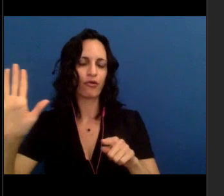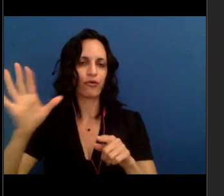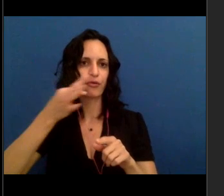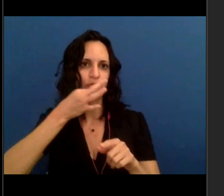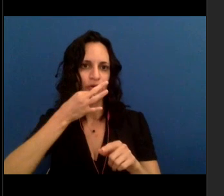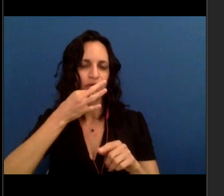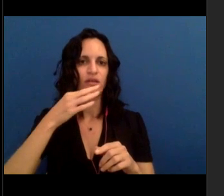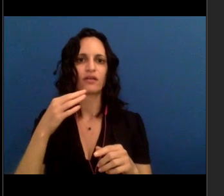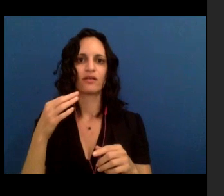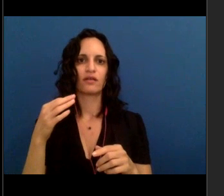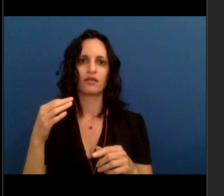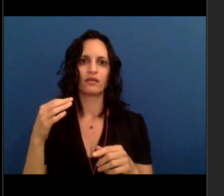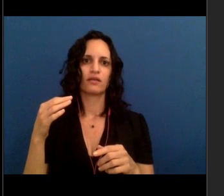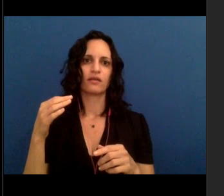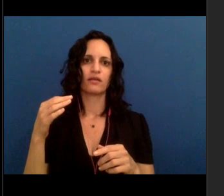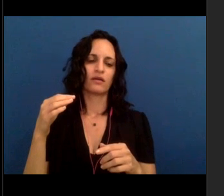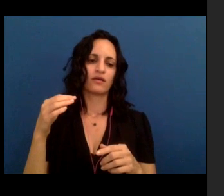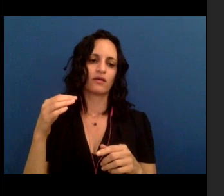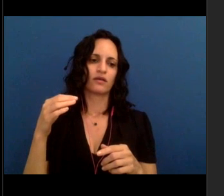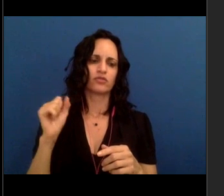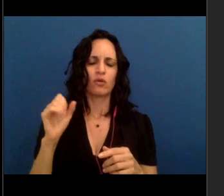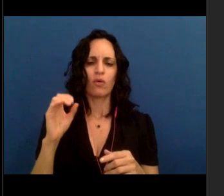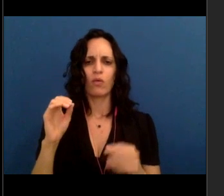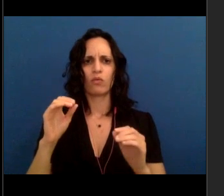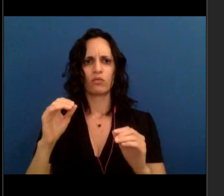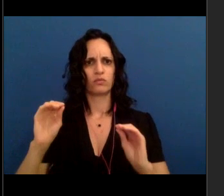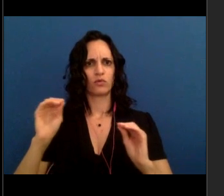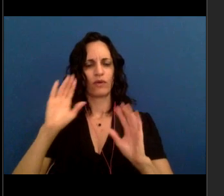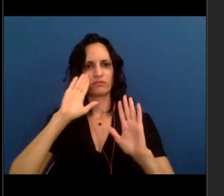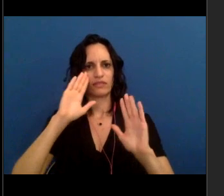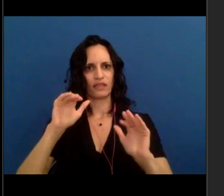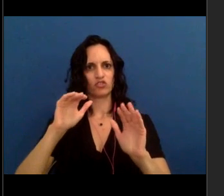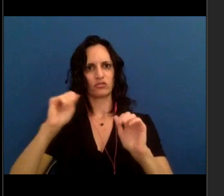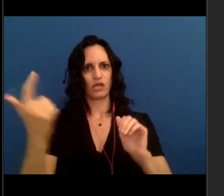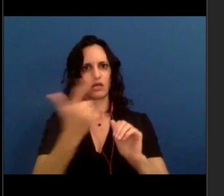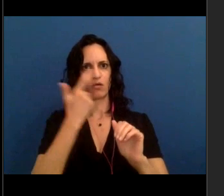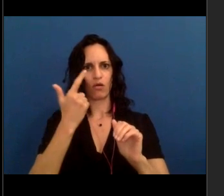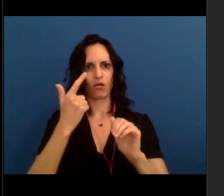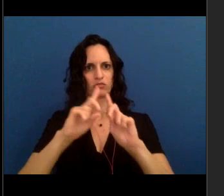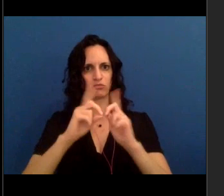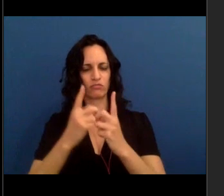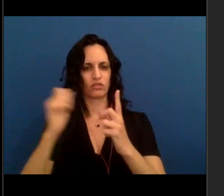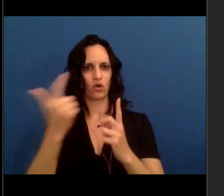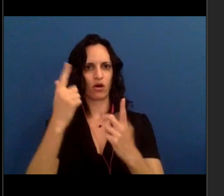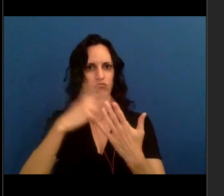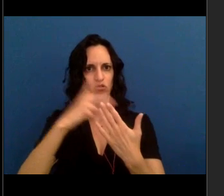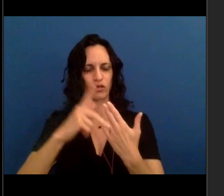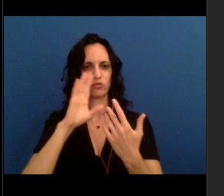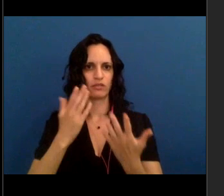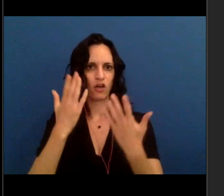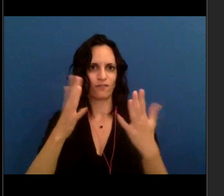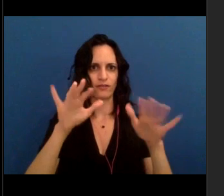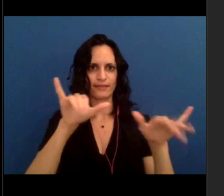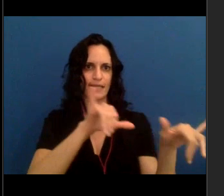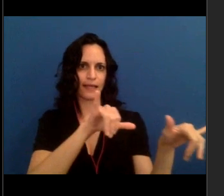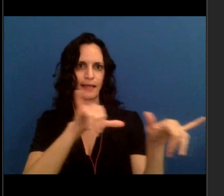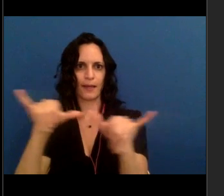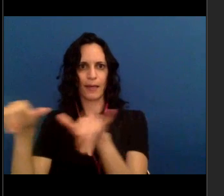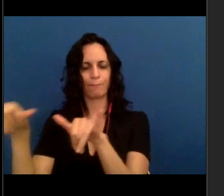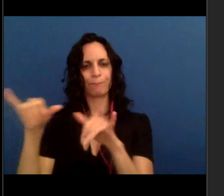there's not the expectation that every department or every program is going to be offering the same courses, of course. But based on kind of